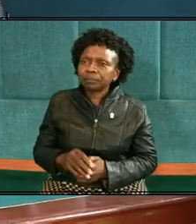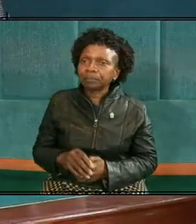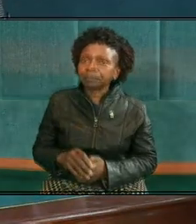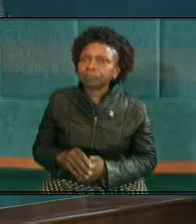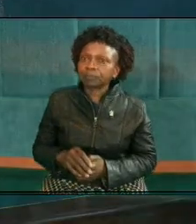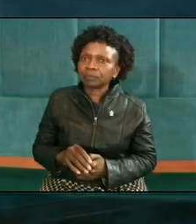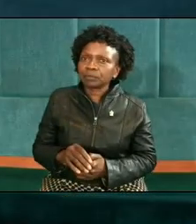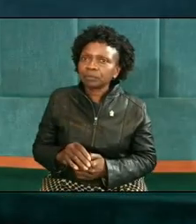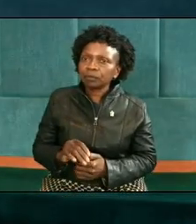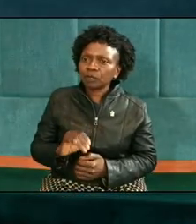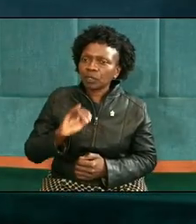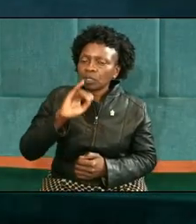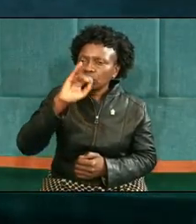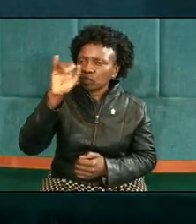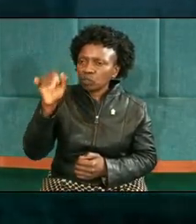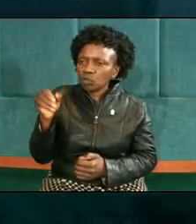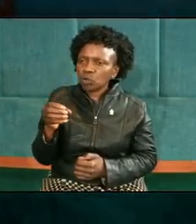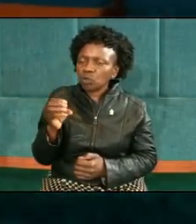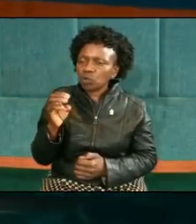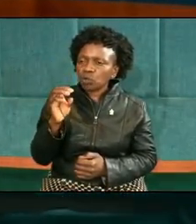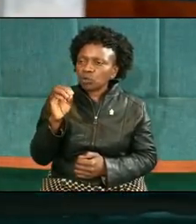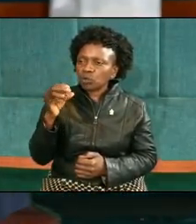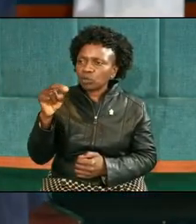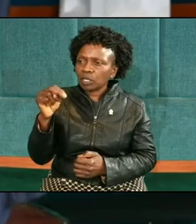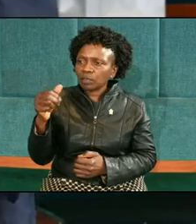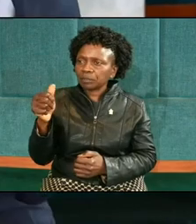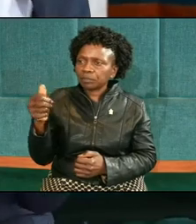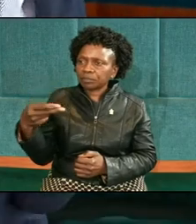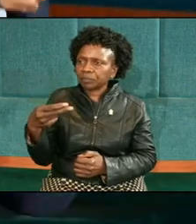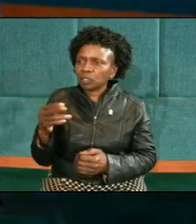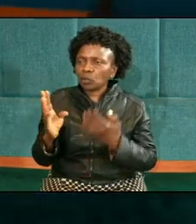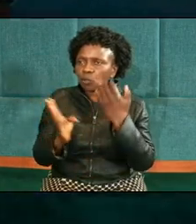not willing. Jonah is the worst of them. Jonah is the worst of them.